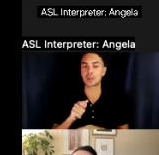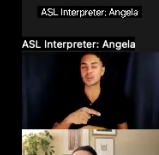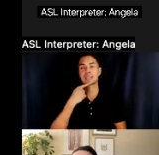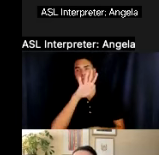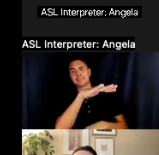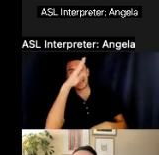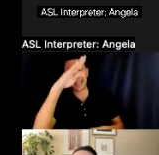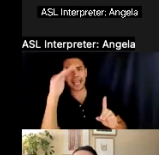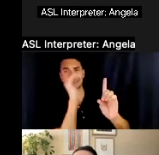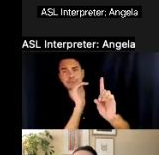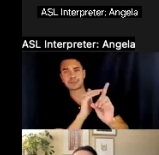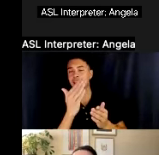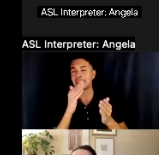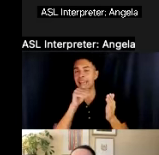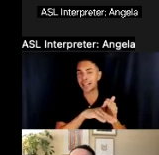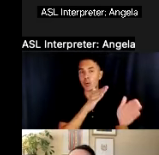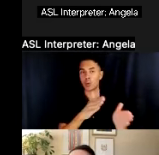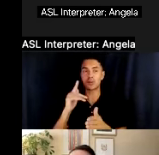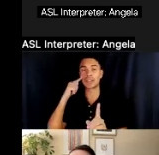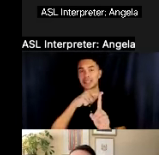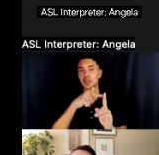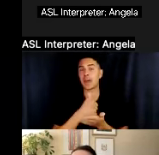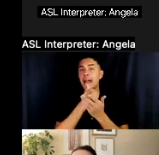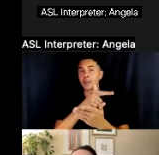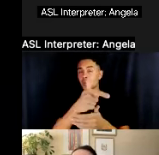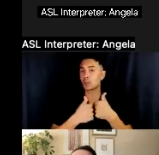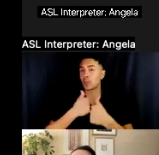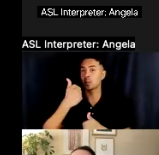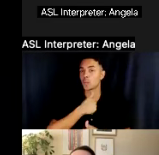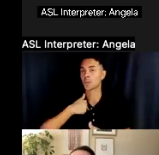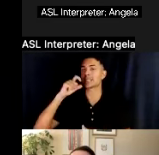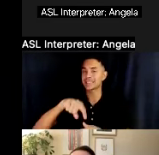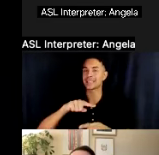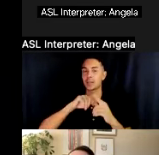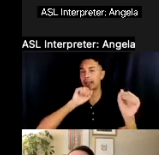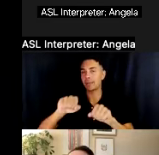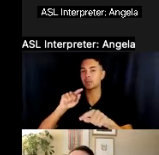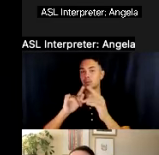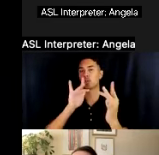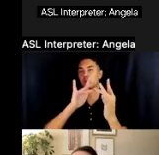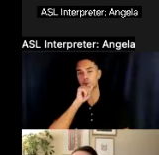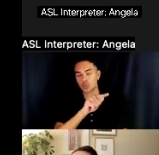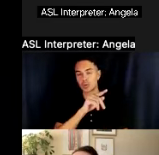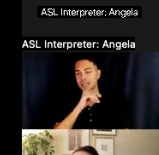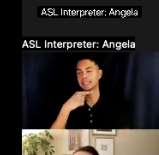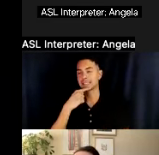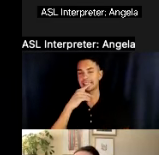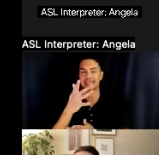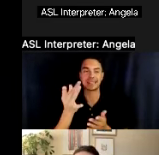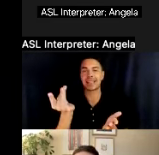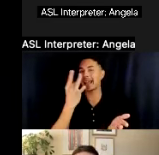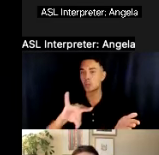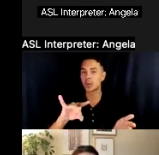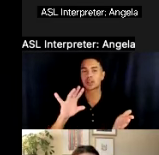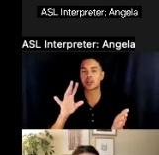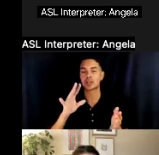in order for this to help you the most, we need to be able to contact you in, say 8 weeks or 3 months,